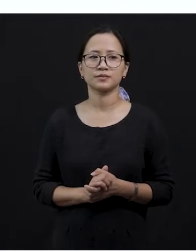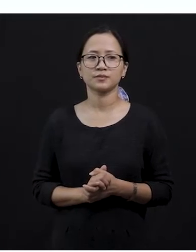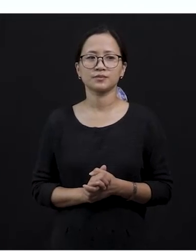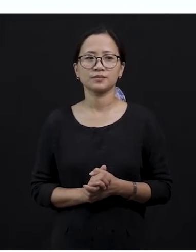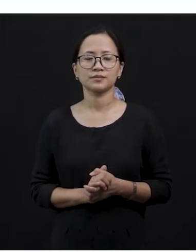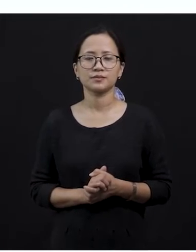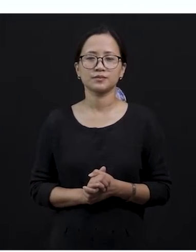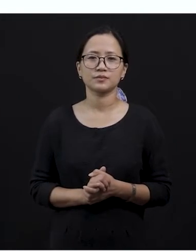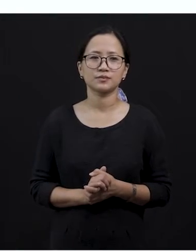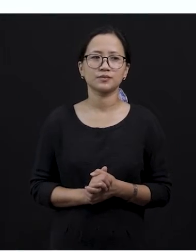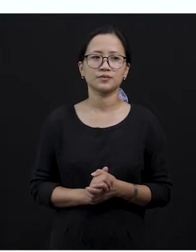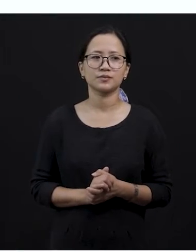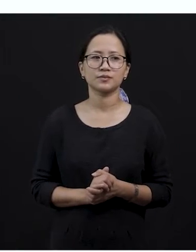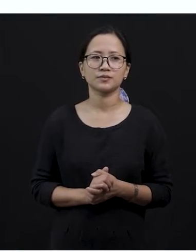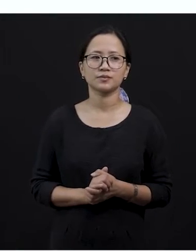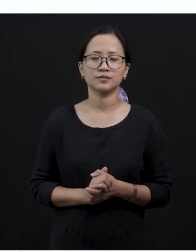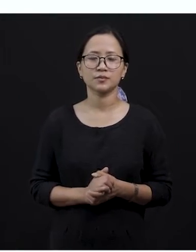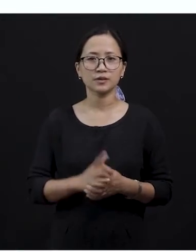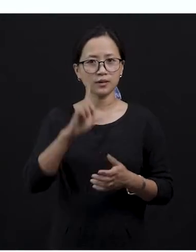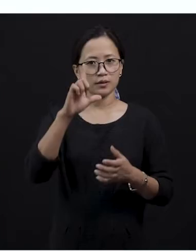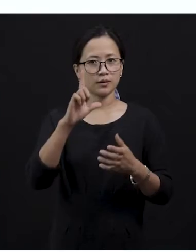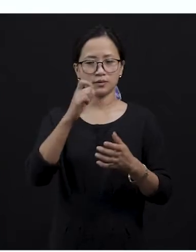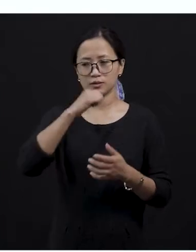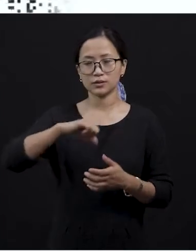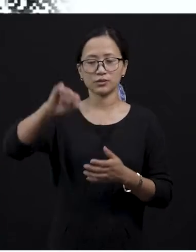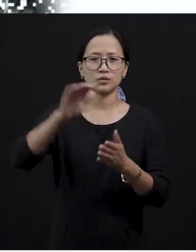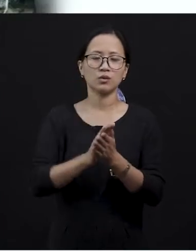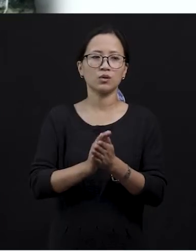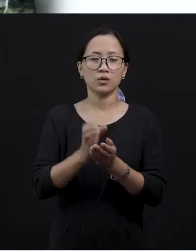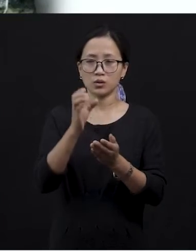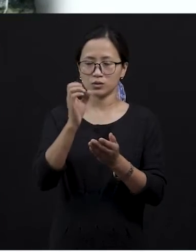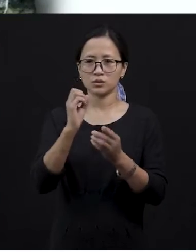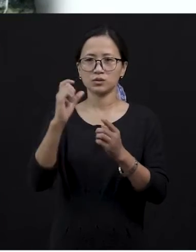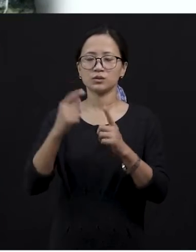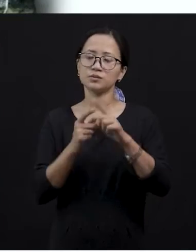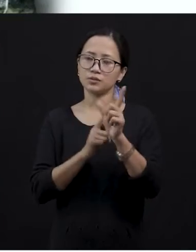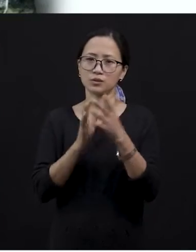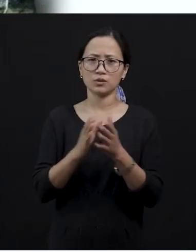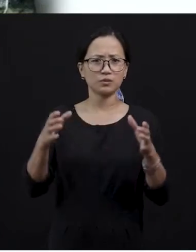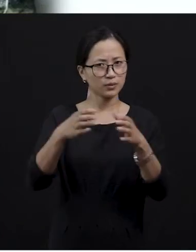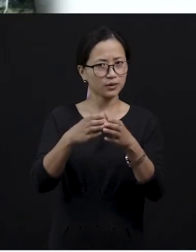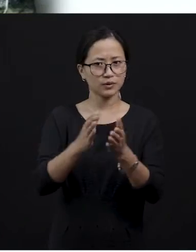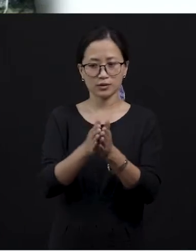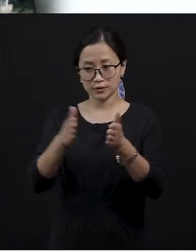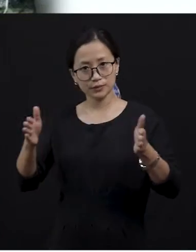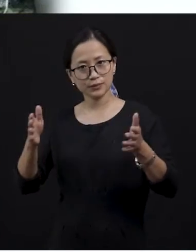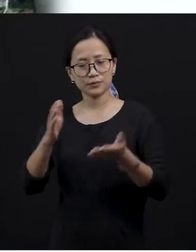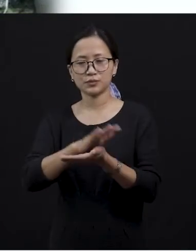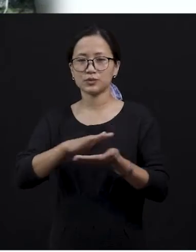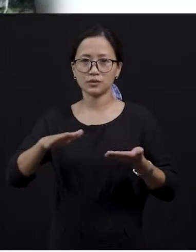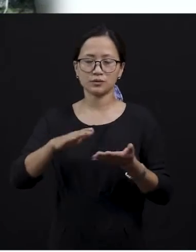so from here we see that liquid occupies space. Okay? Then take